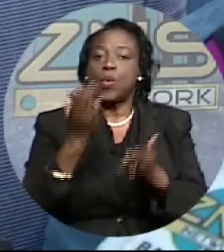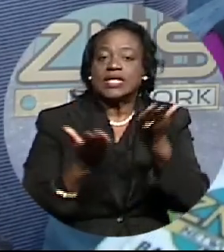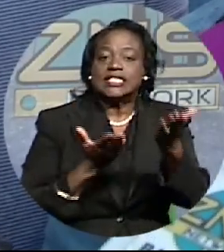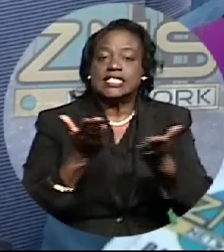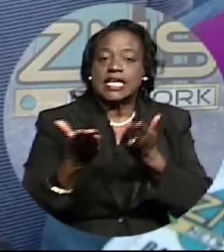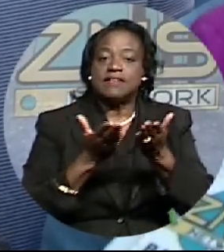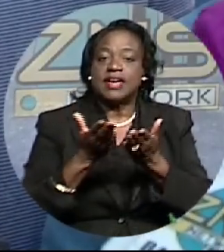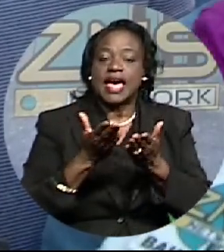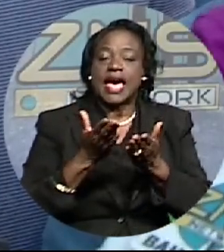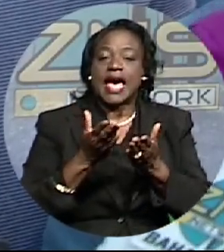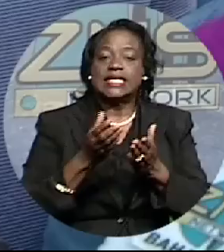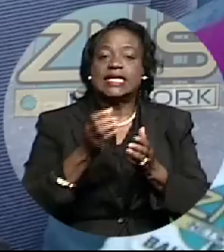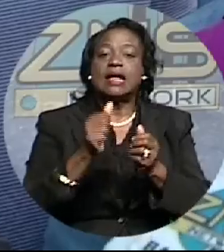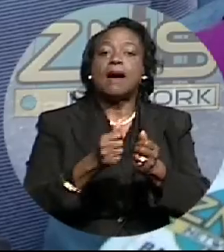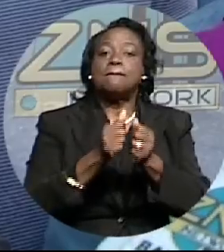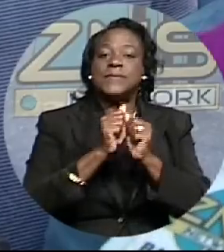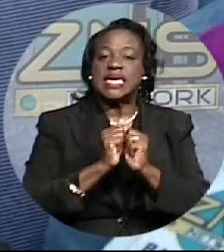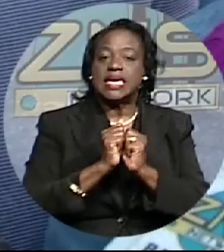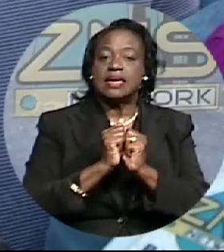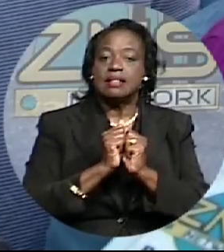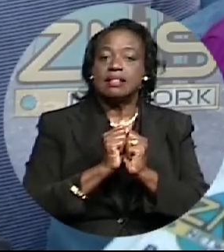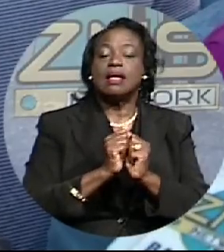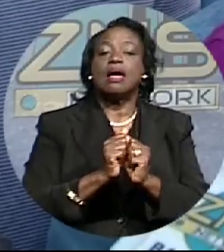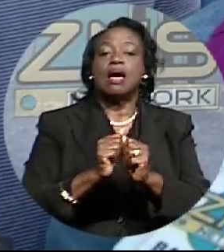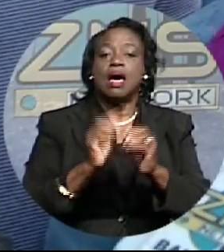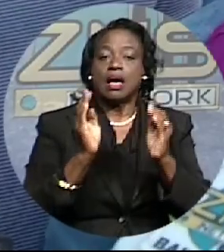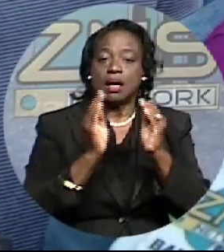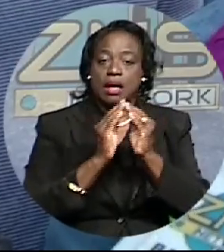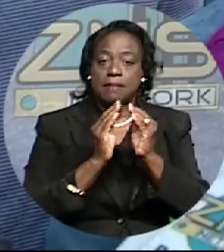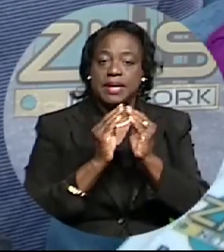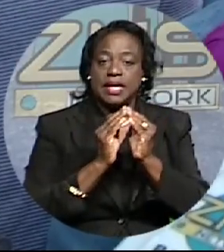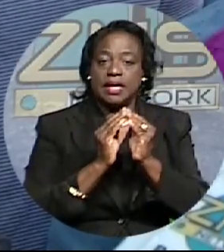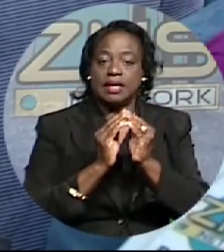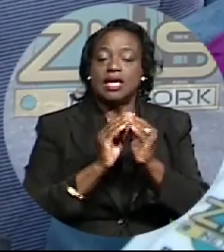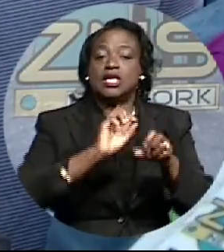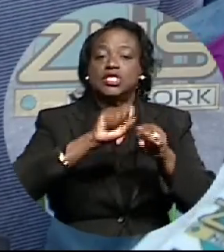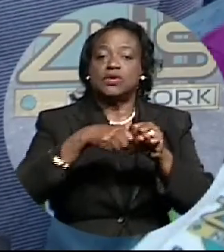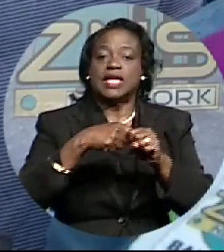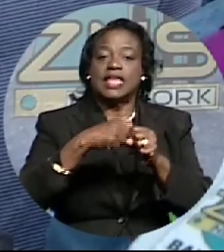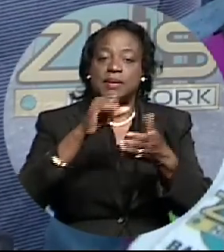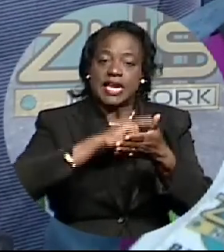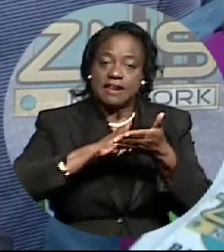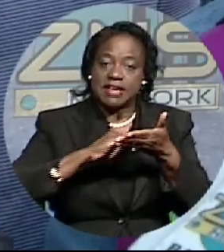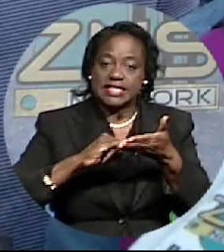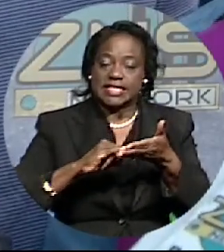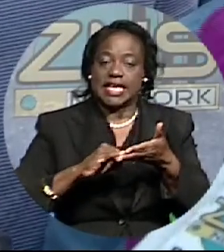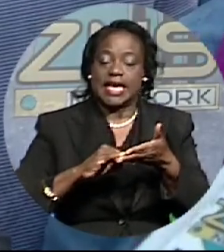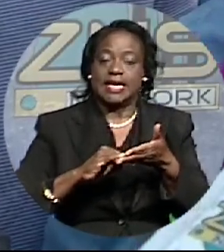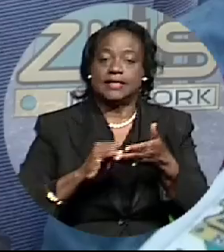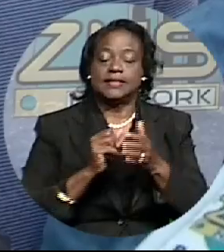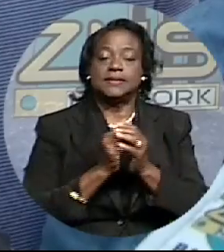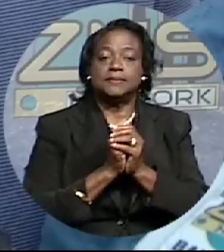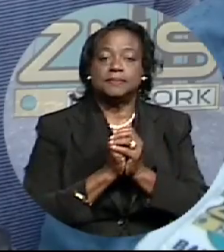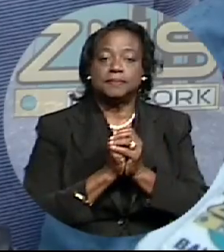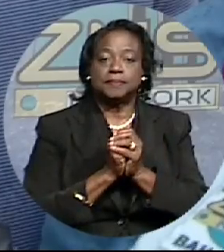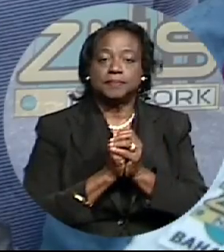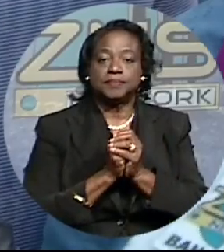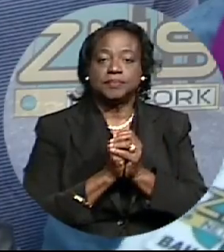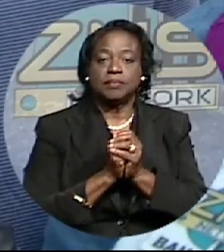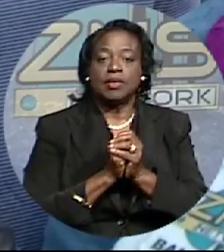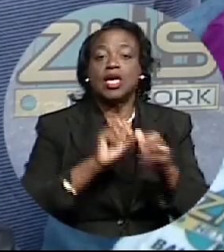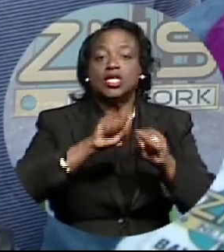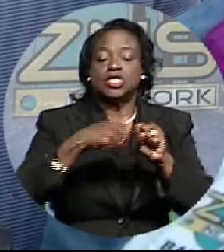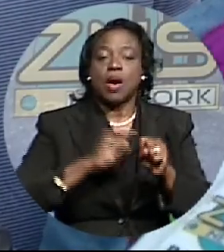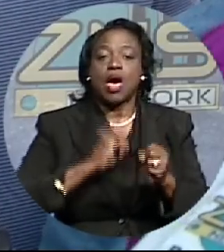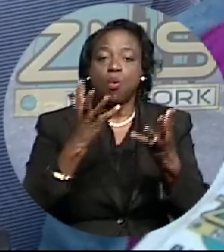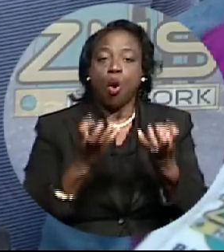committee so they can do their investigation and so the due process can be done in this matter. So I